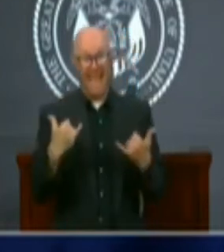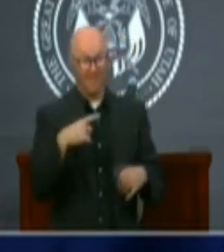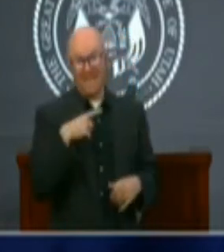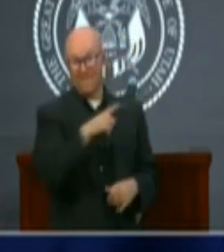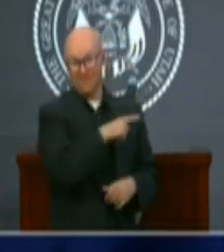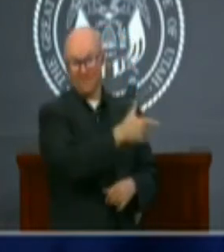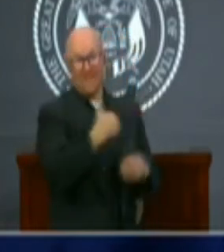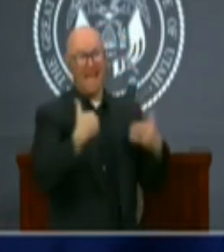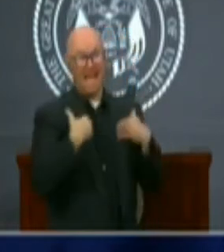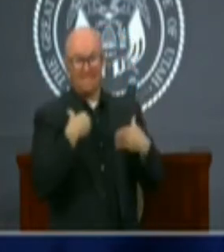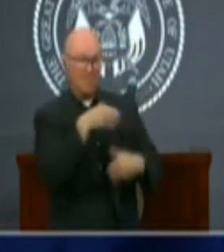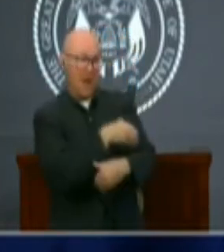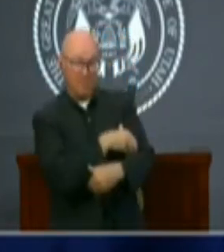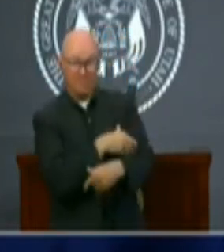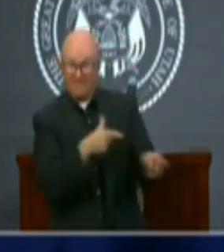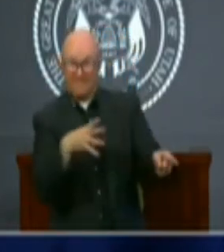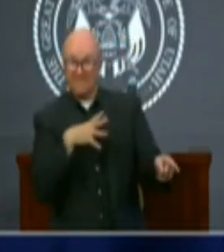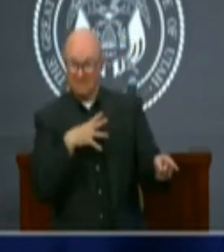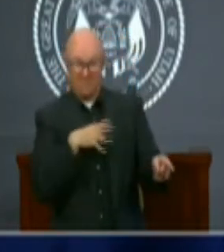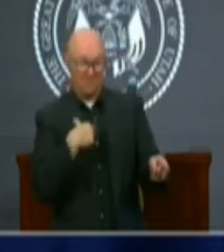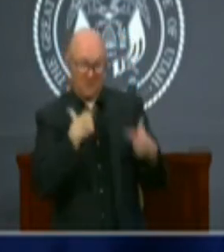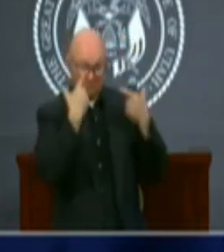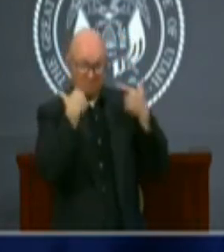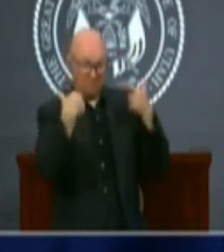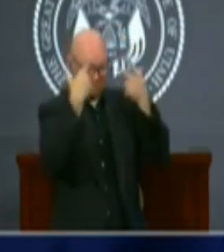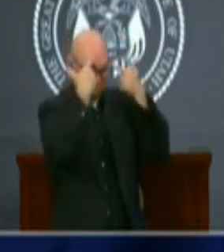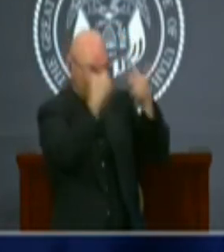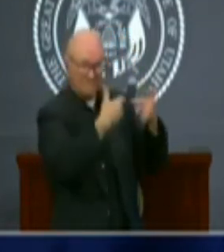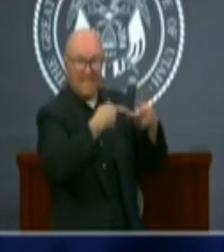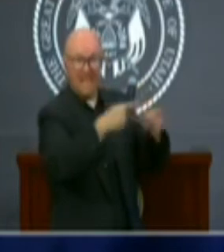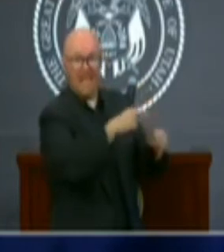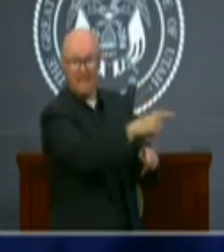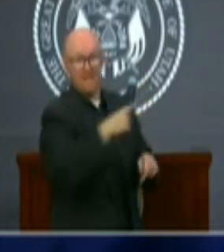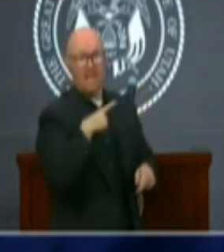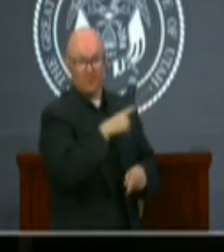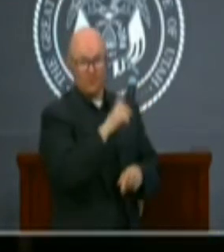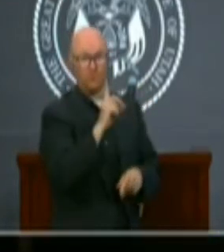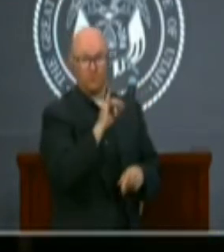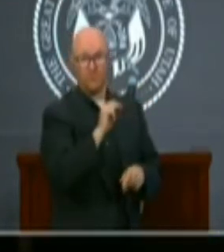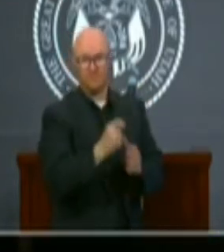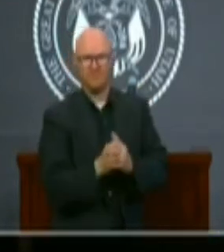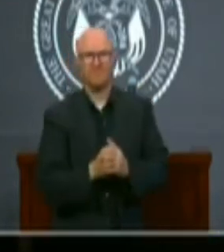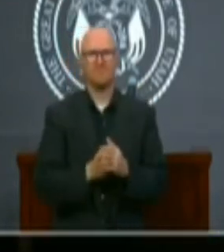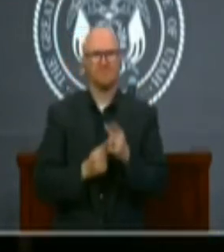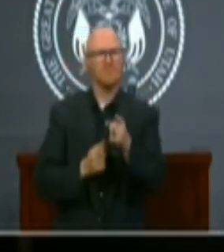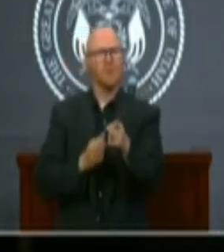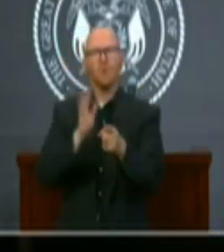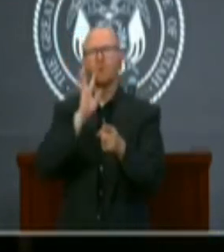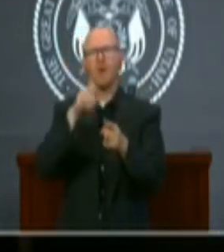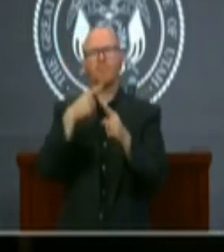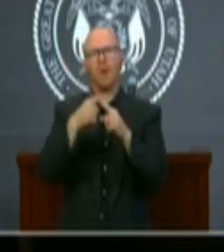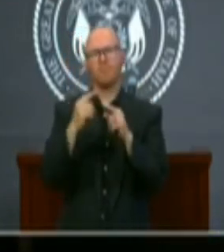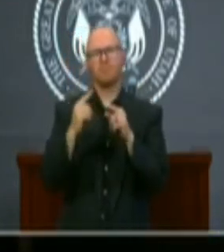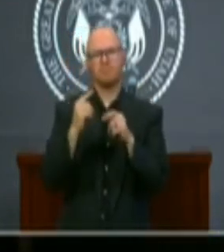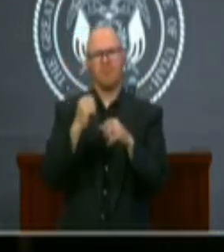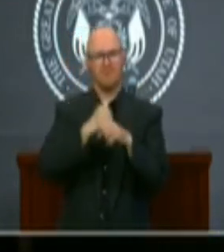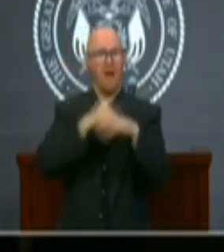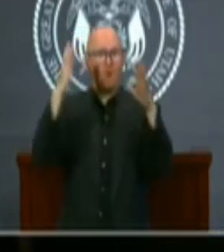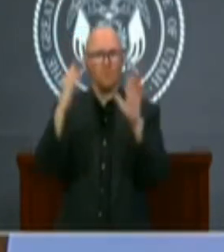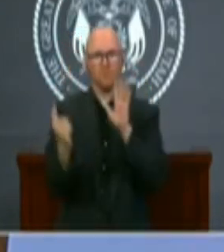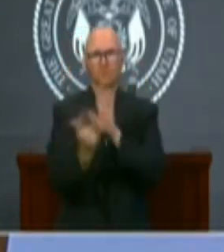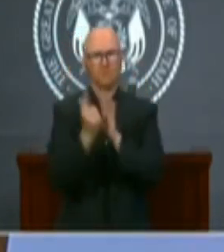they're going to give me that power if they're not interested in doing it themselves. But are you seeking fireworks restrictions next year then?